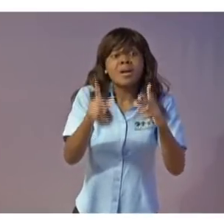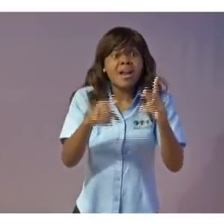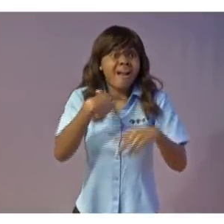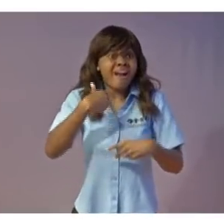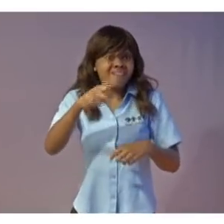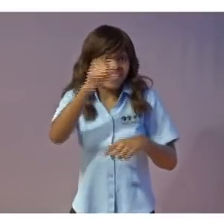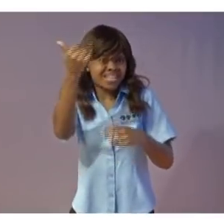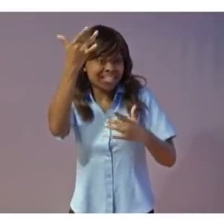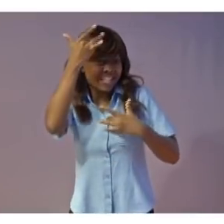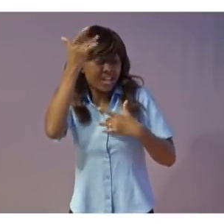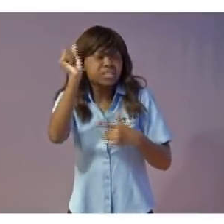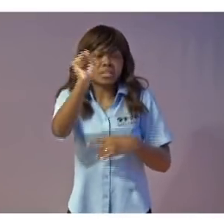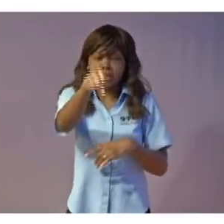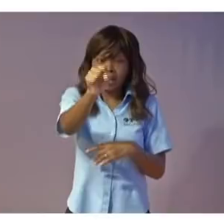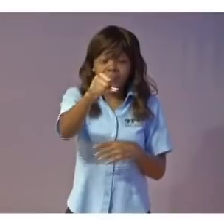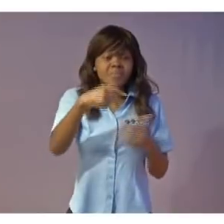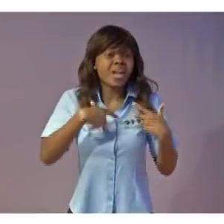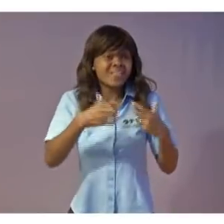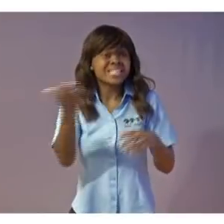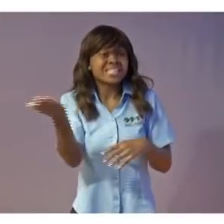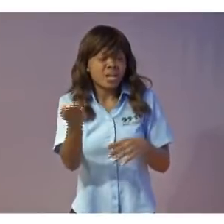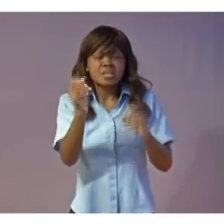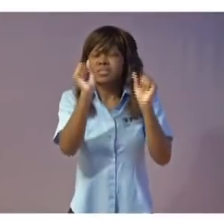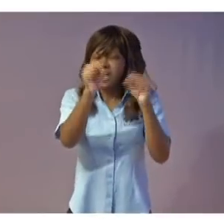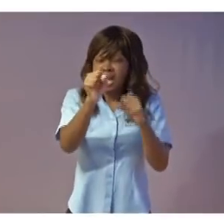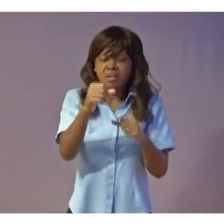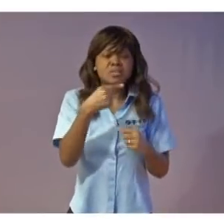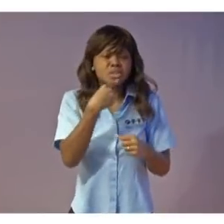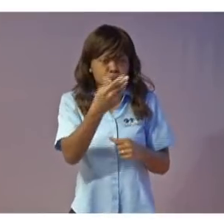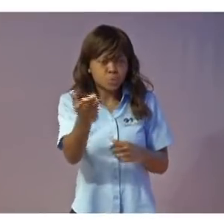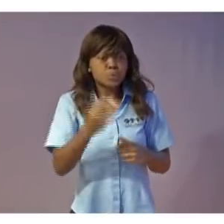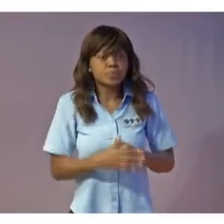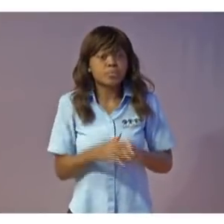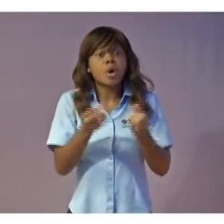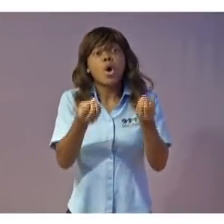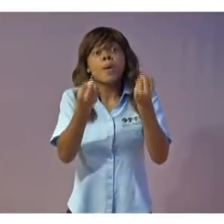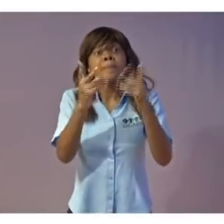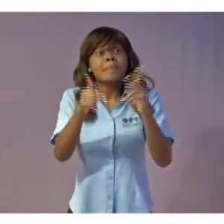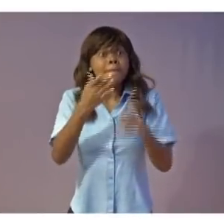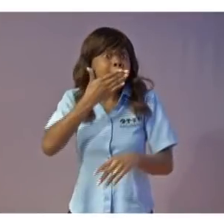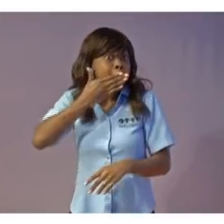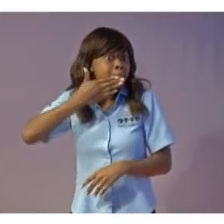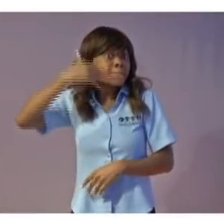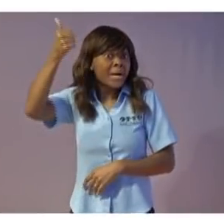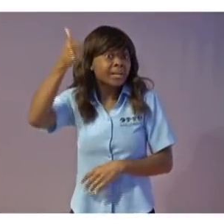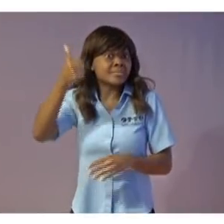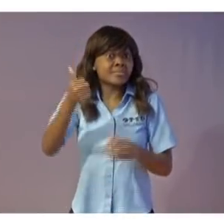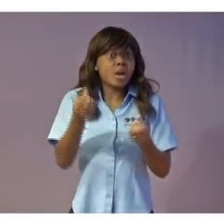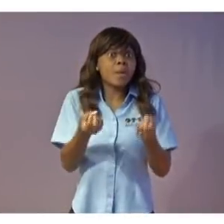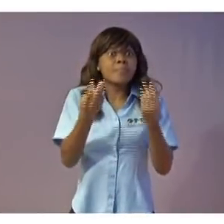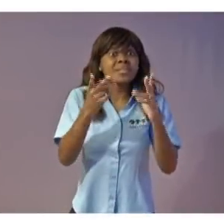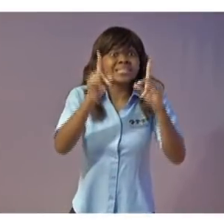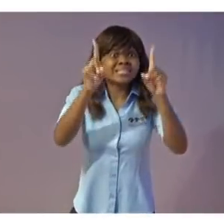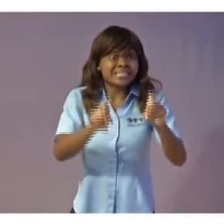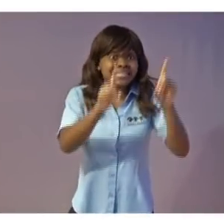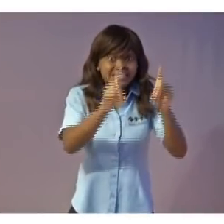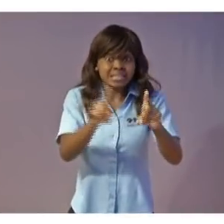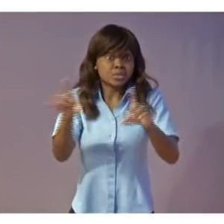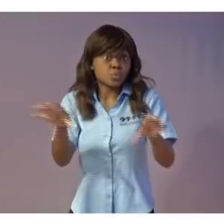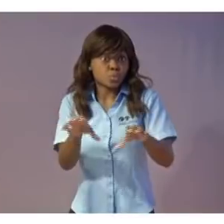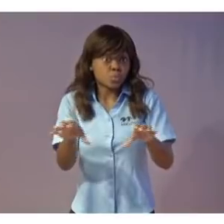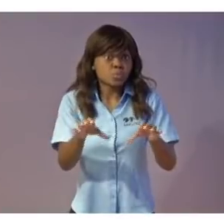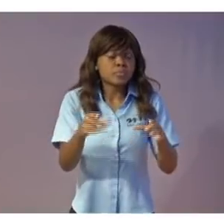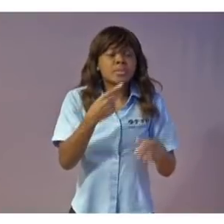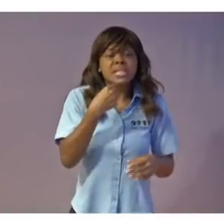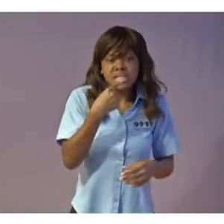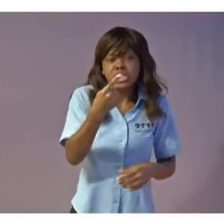deaths. We'll still be telling you about patient recoveries, how many tests are being done. That information will still be given